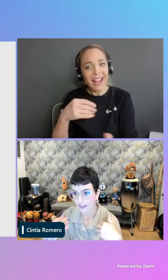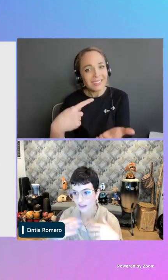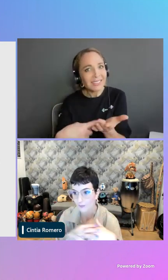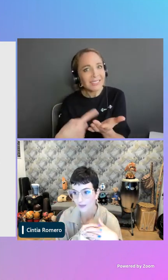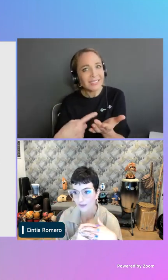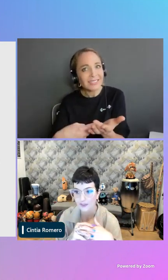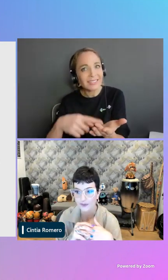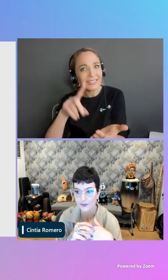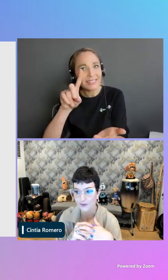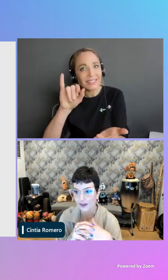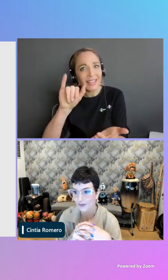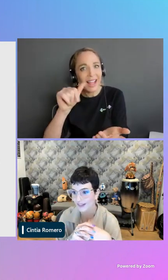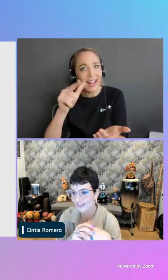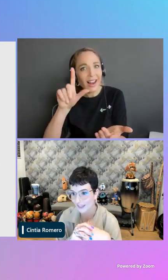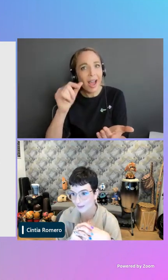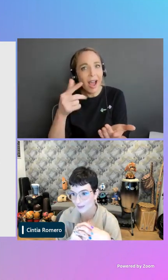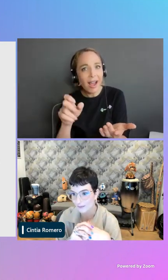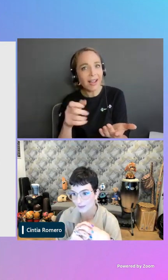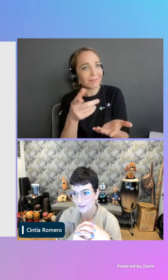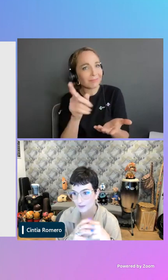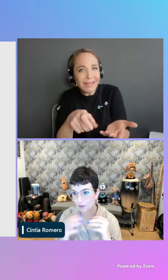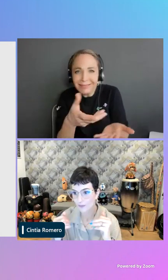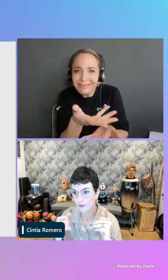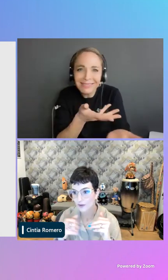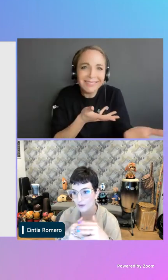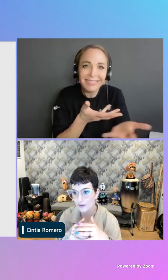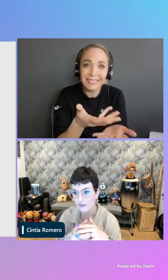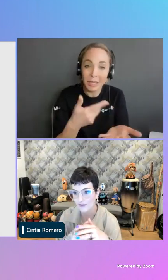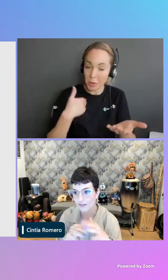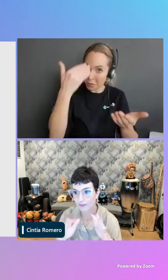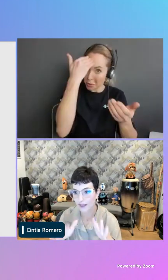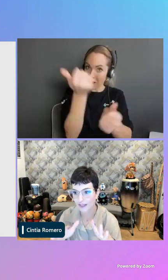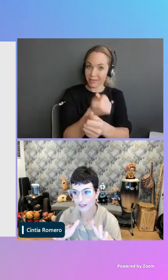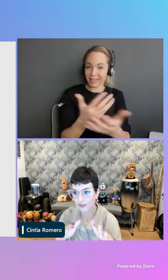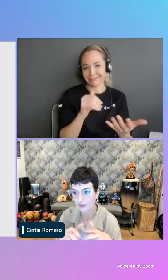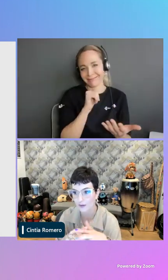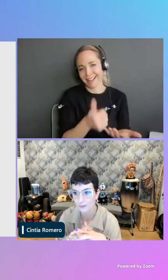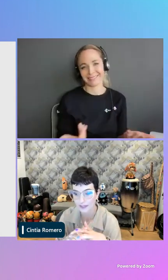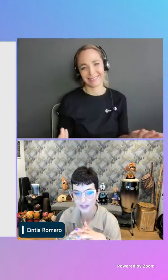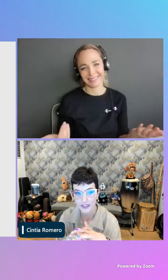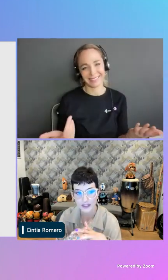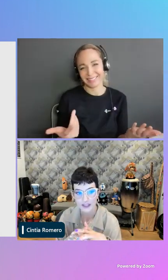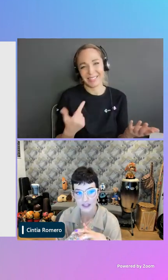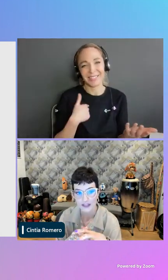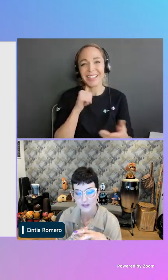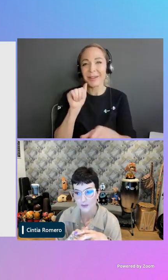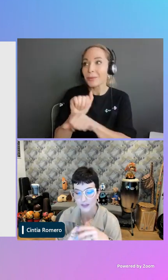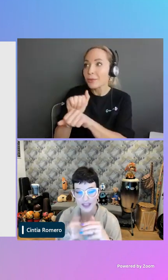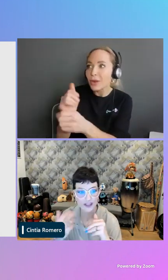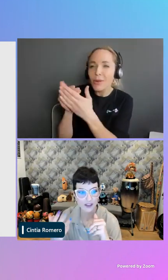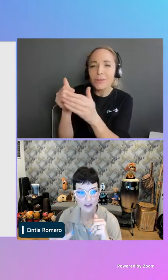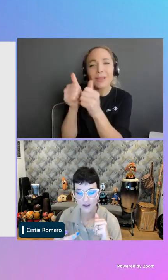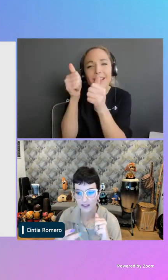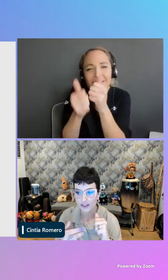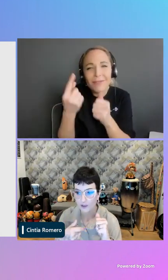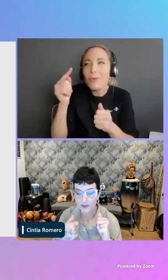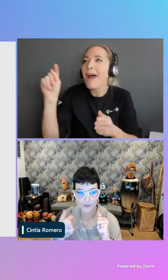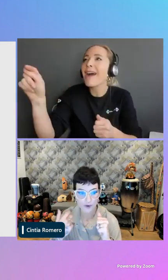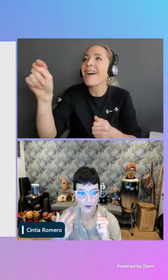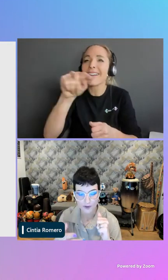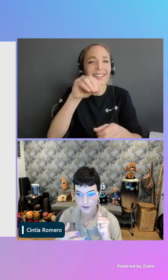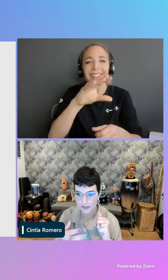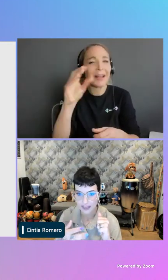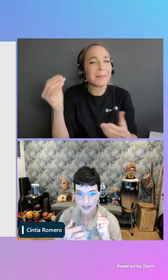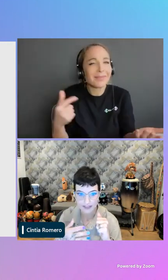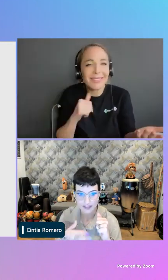everything. We don't know all the teams because we don't work closely with everybody on the company. So dialogue, learn